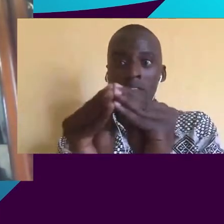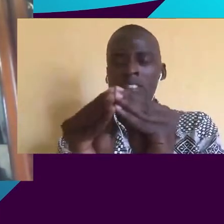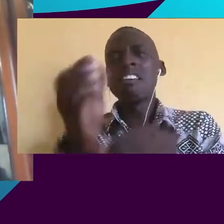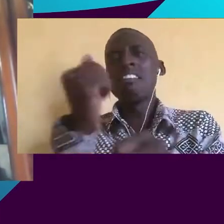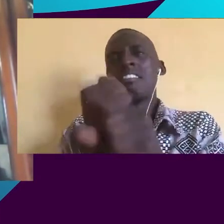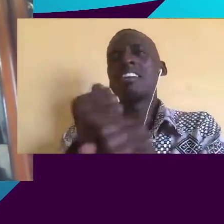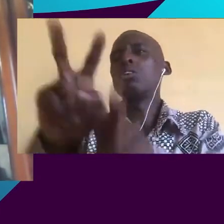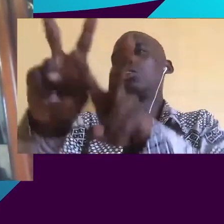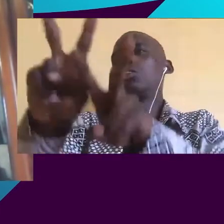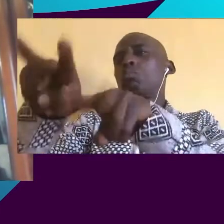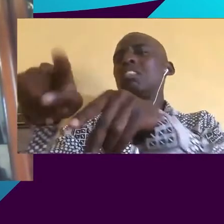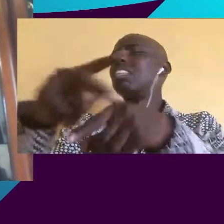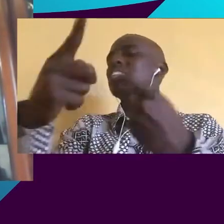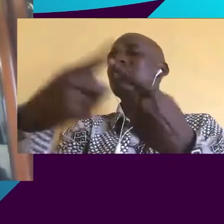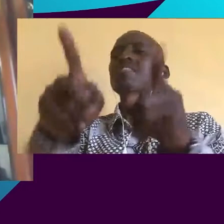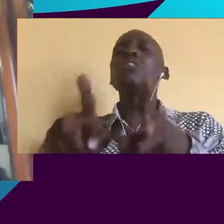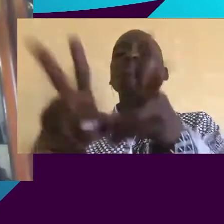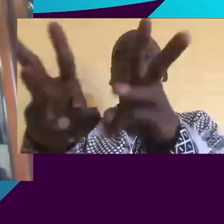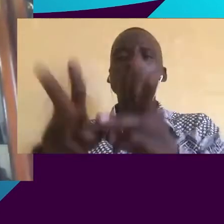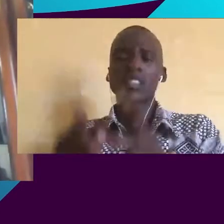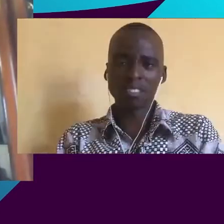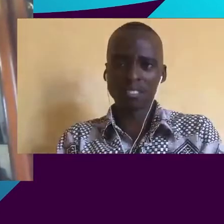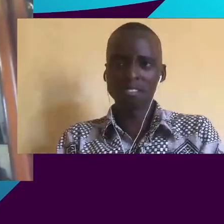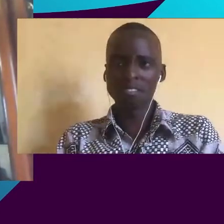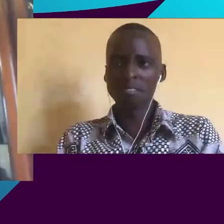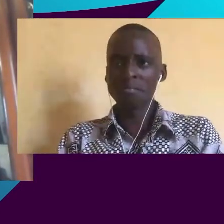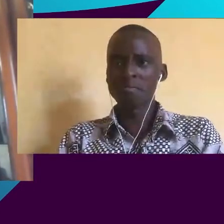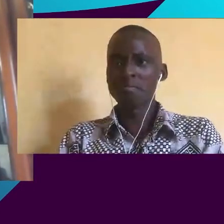way. That boy, they call them what?